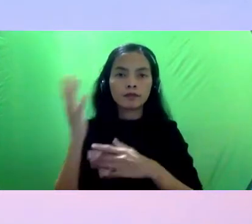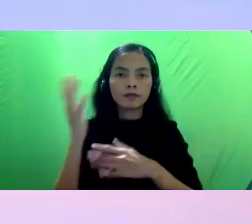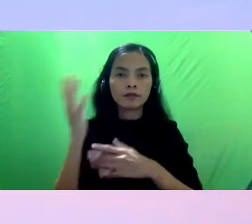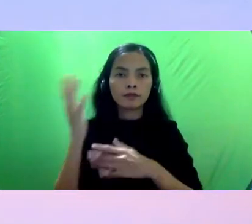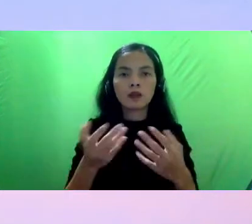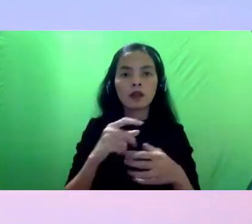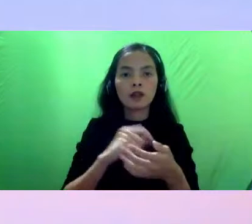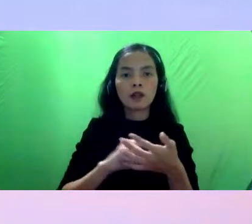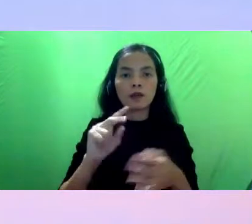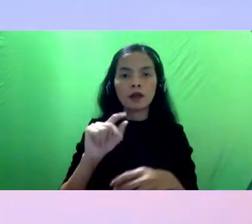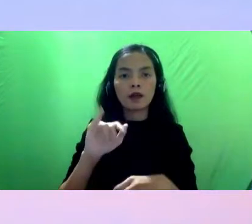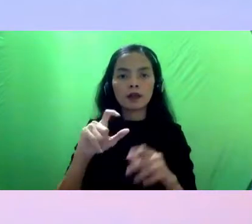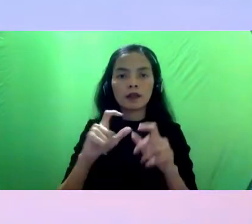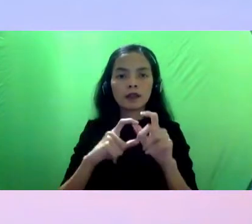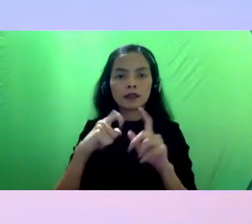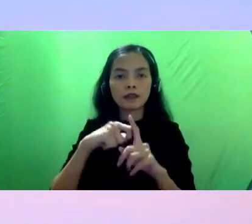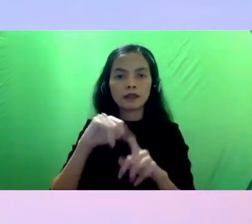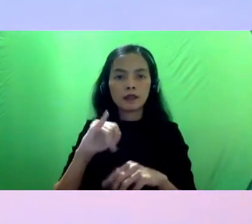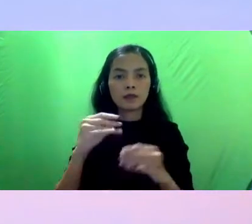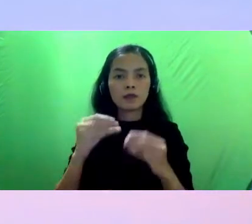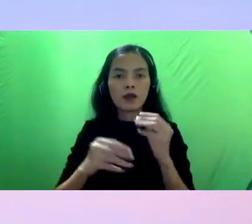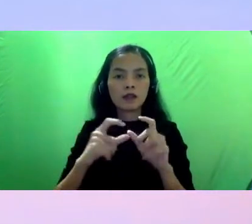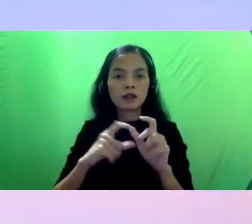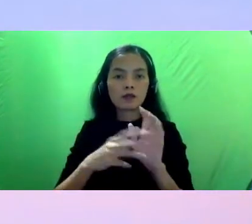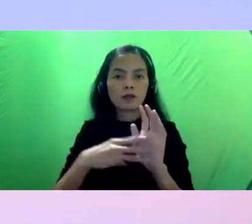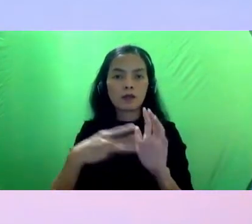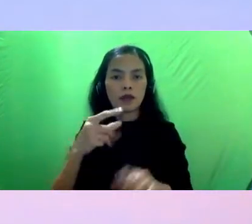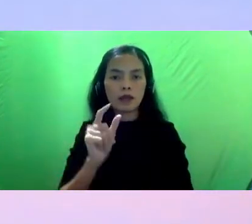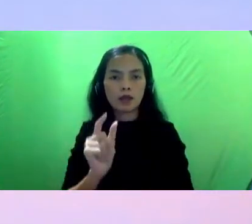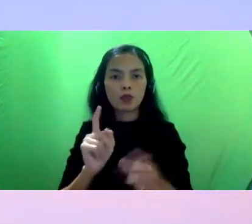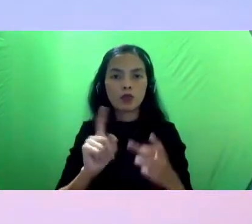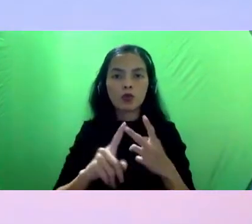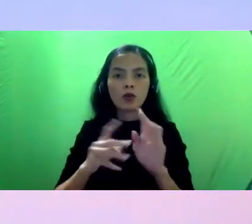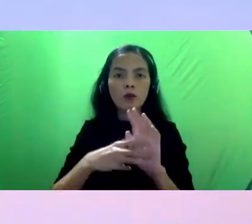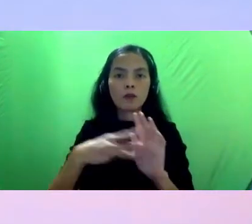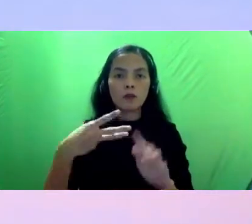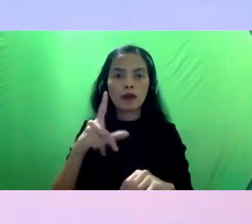Research Institute, and also Pak Elan Satriawan, please come on stage.